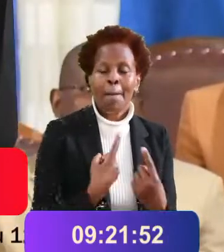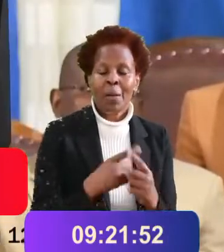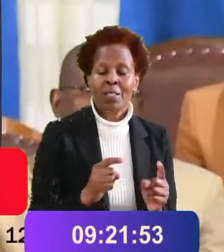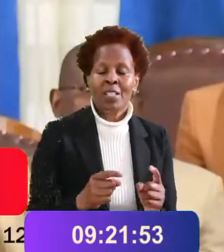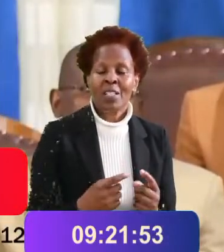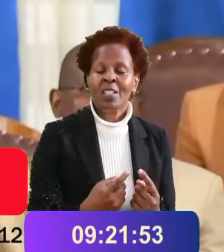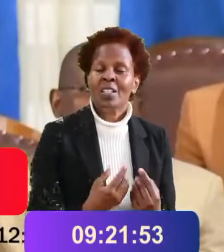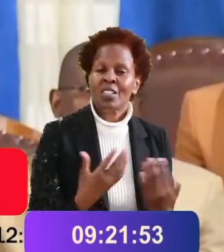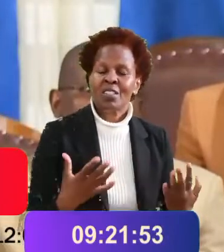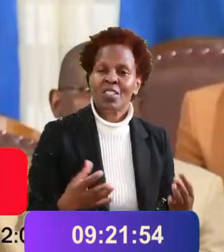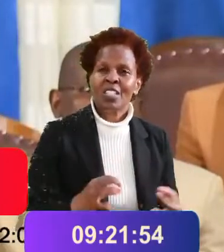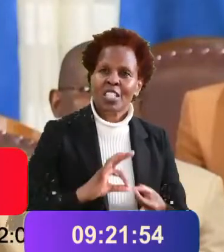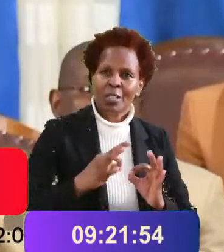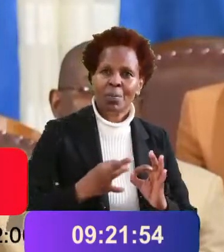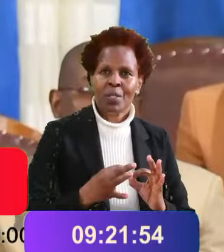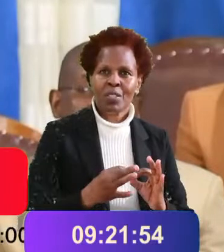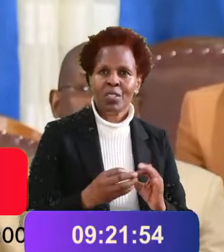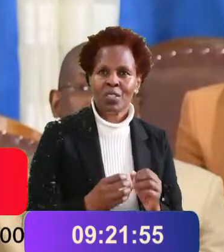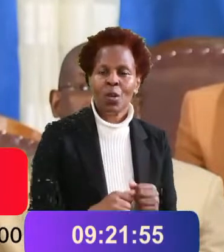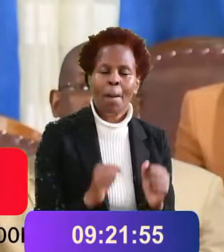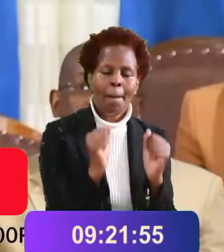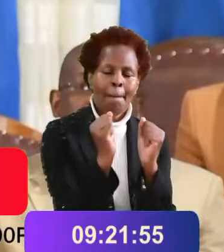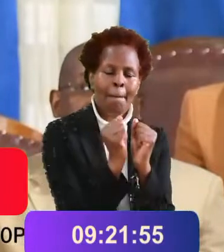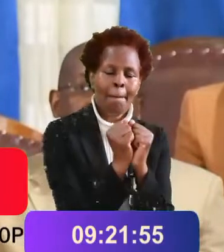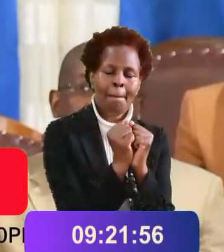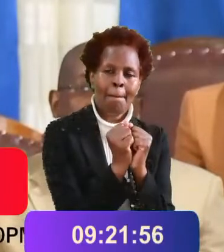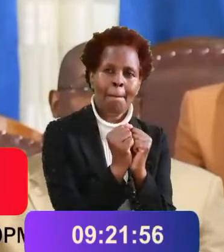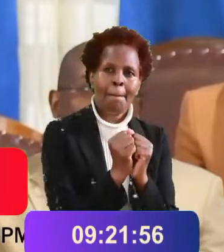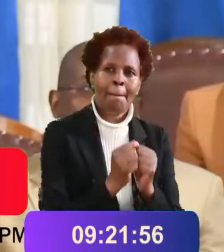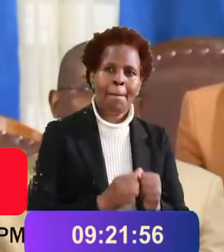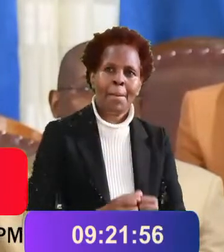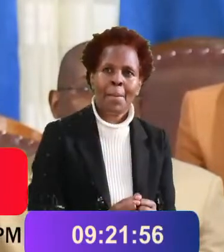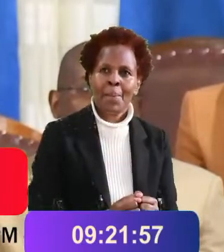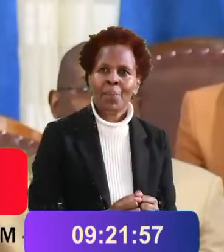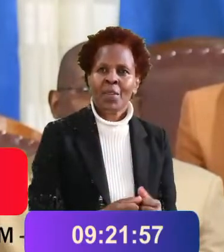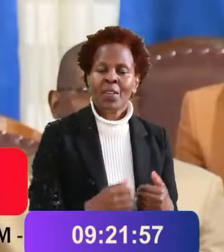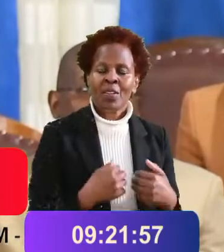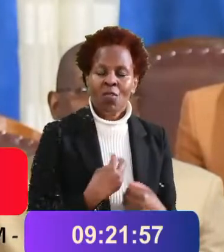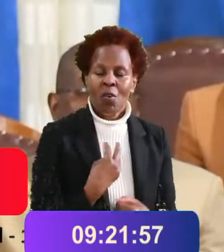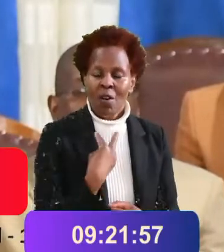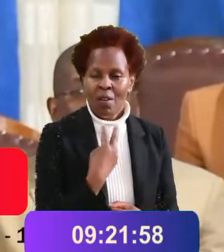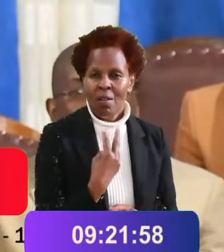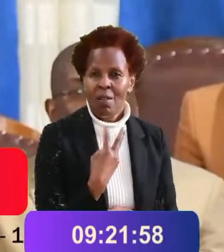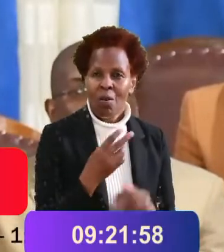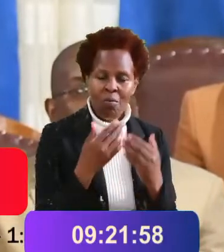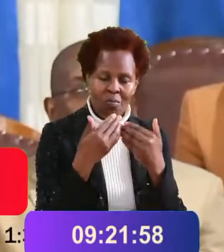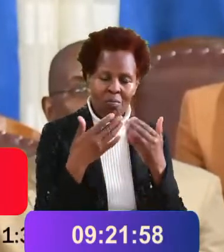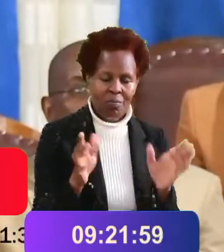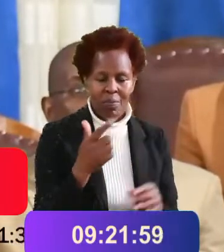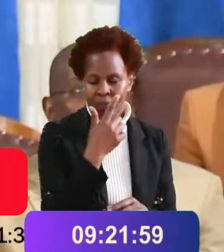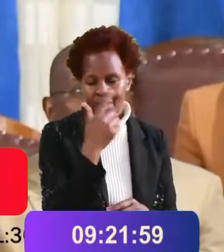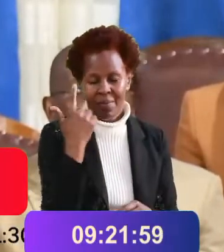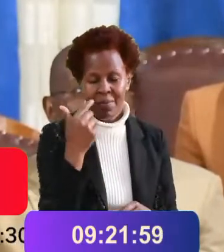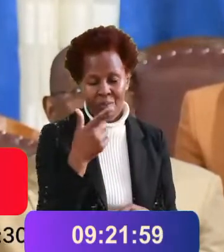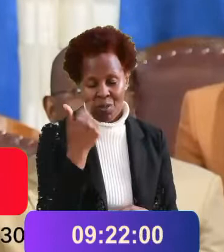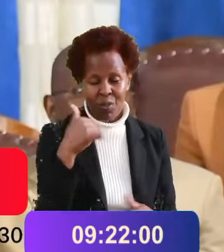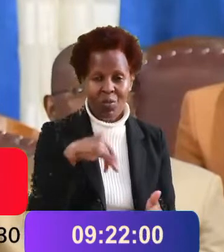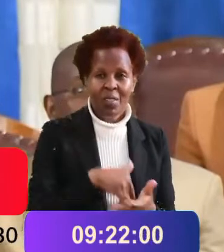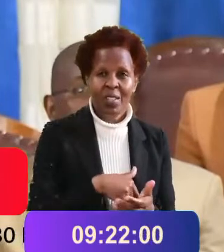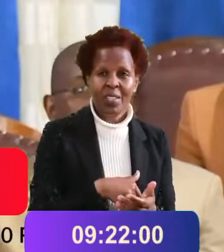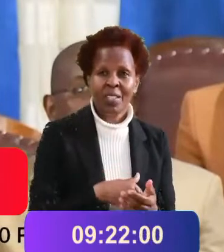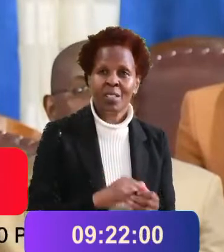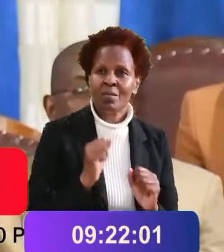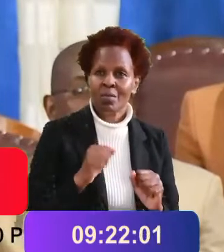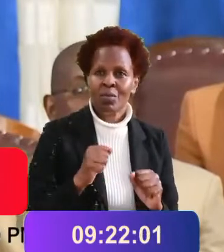interpretation. Paul has his eyes opened, and because of that, he is able